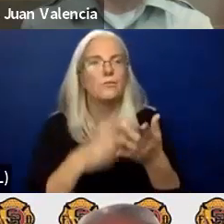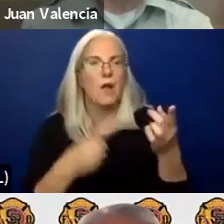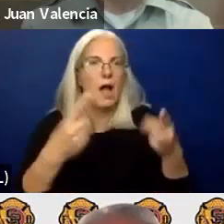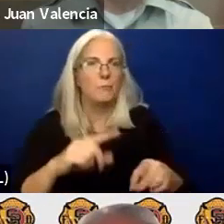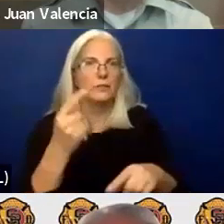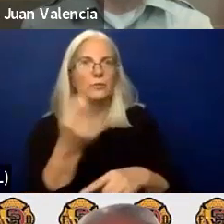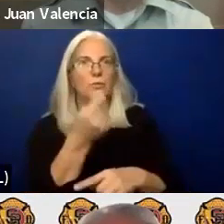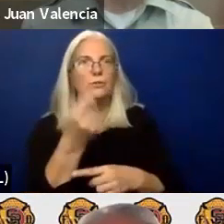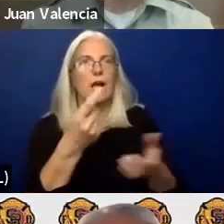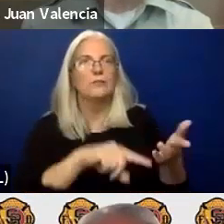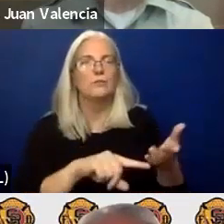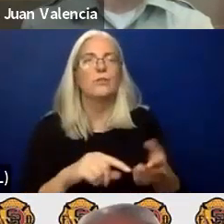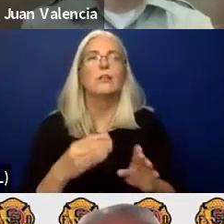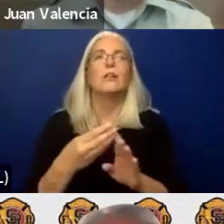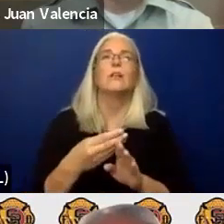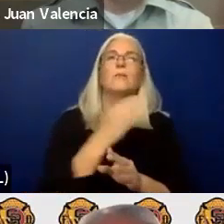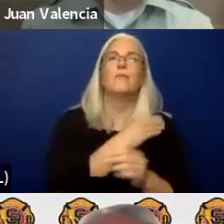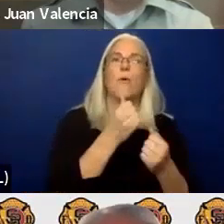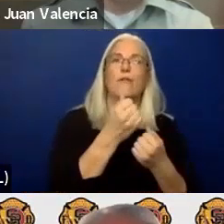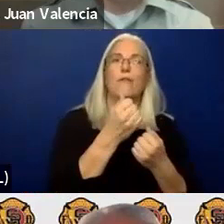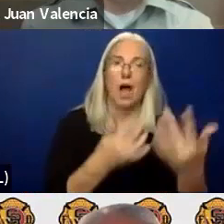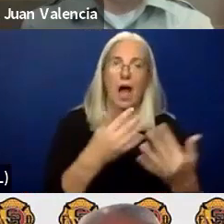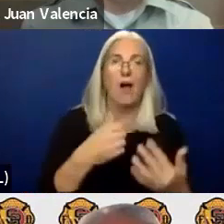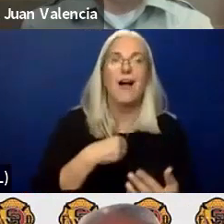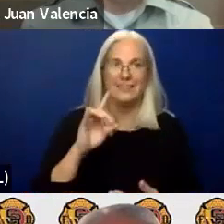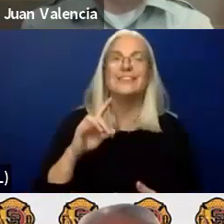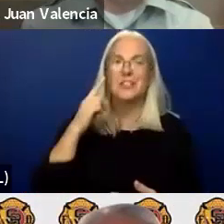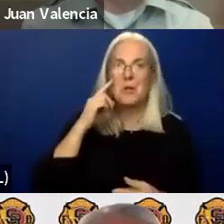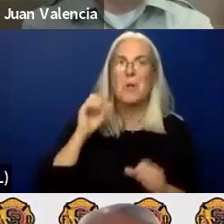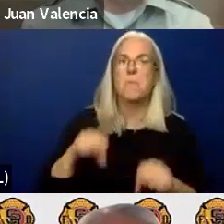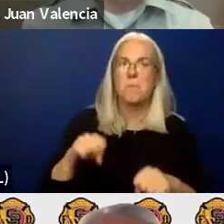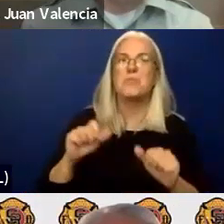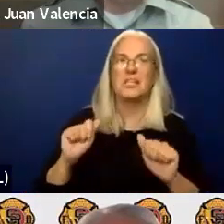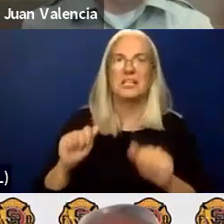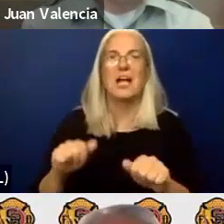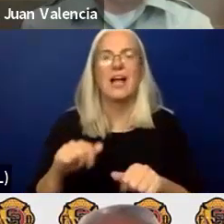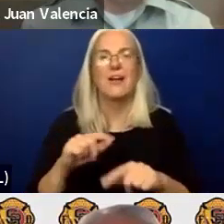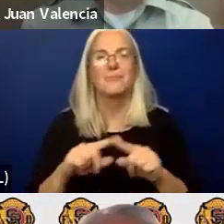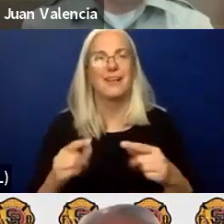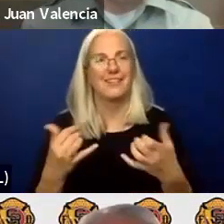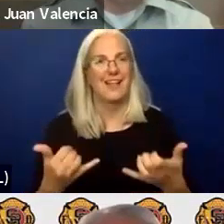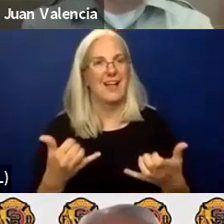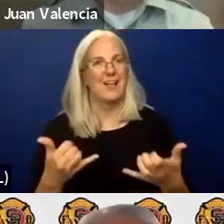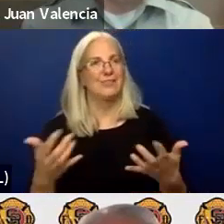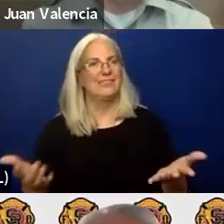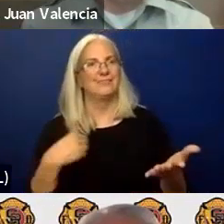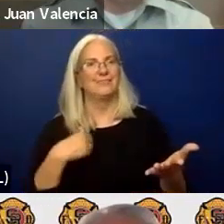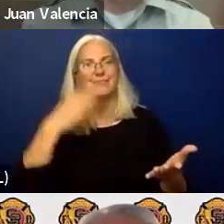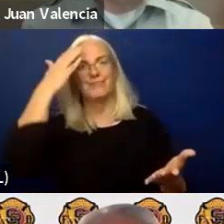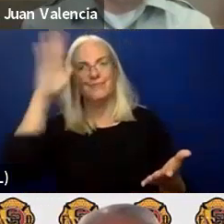was hopeful that we would be in red by next week, but it just remains to be seen at this time. But it's a good question, Martin. Thank